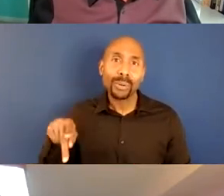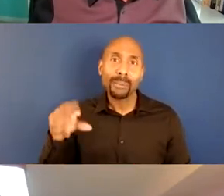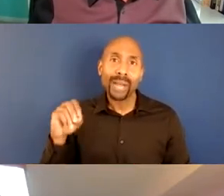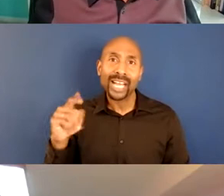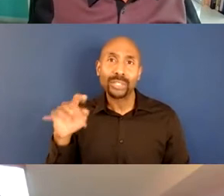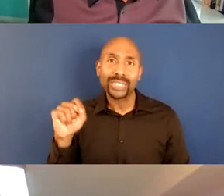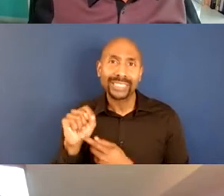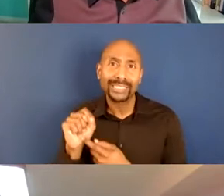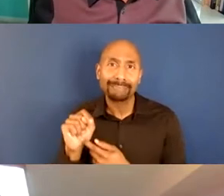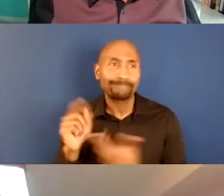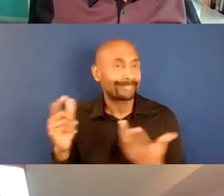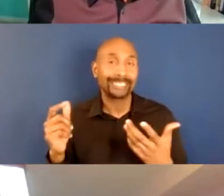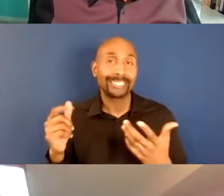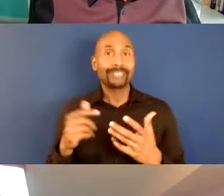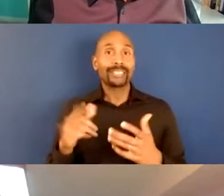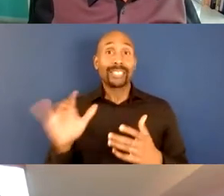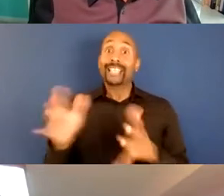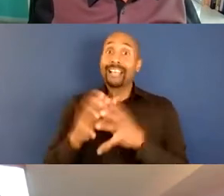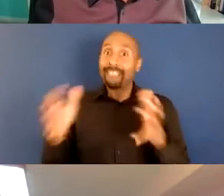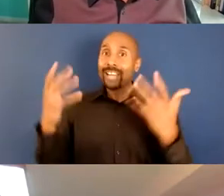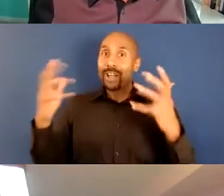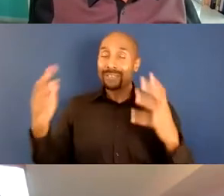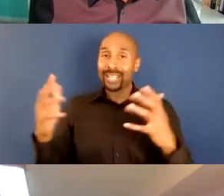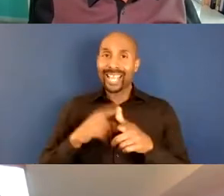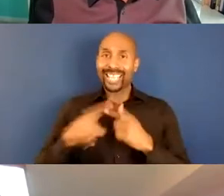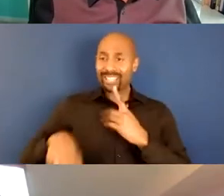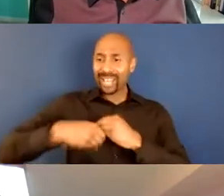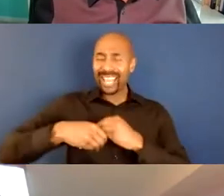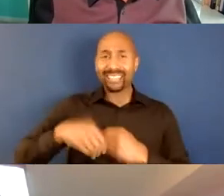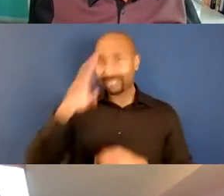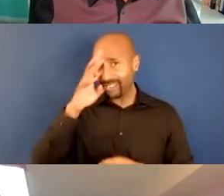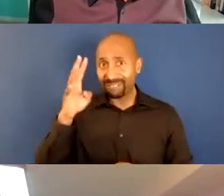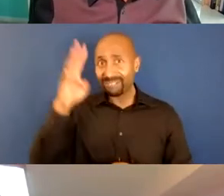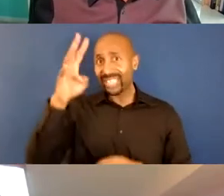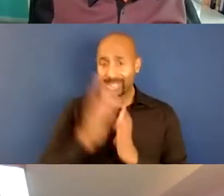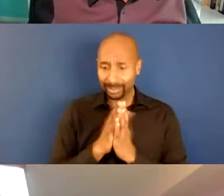there before you, and then you get in there and there's a, you know, a fiction book. And, I mean,